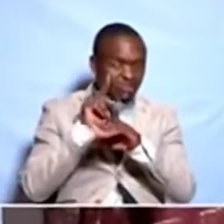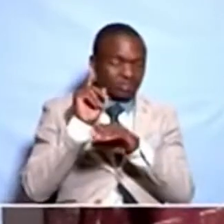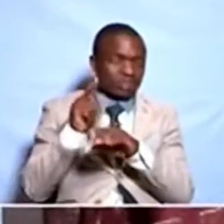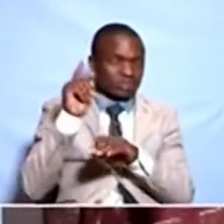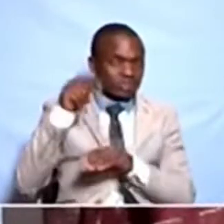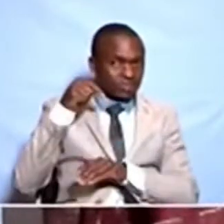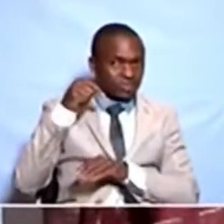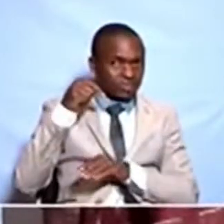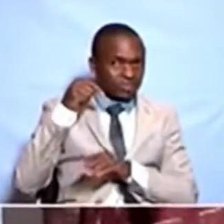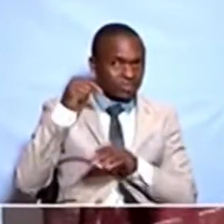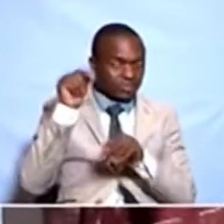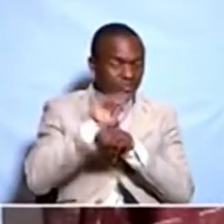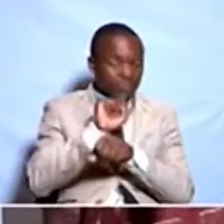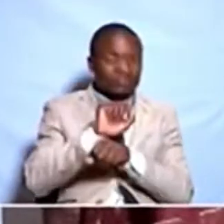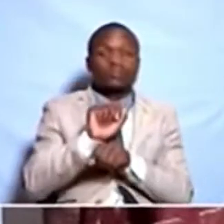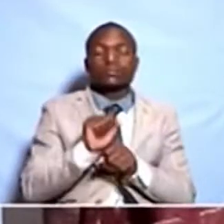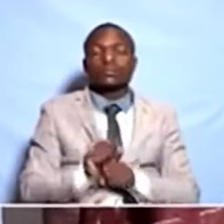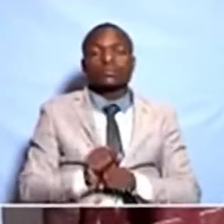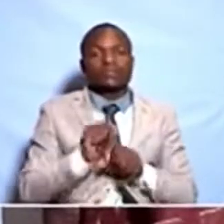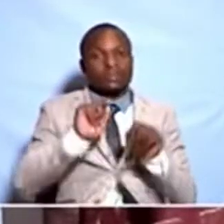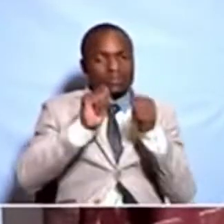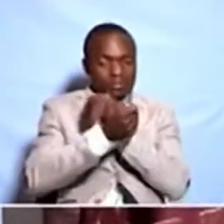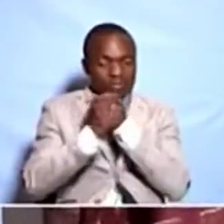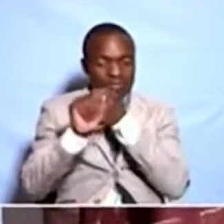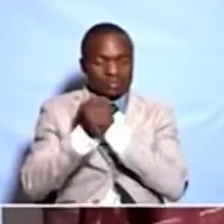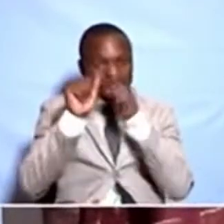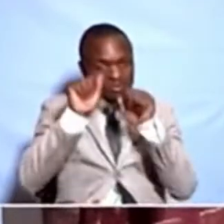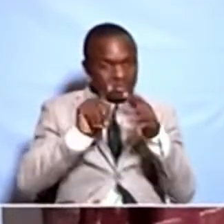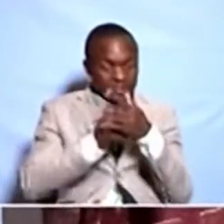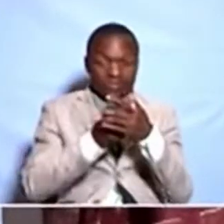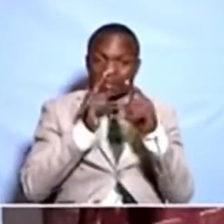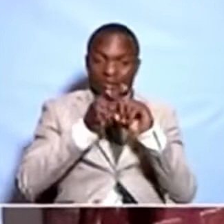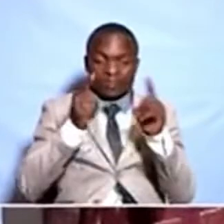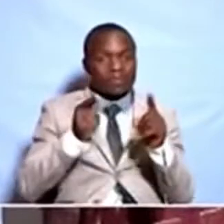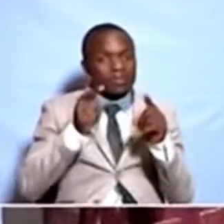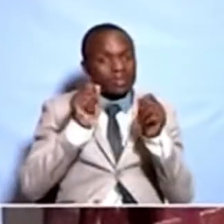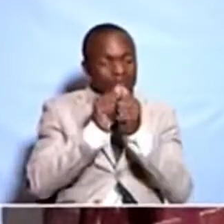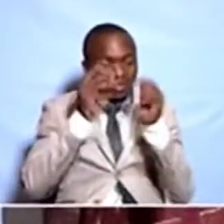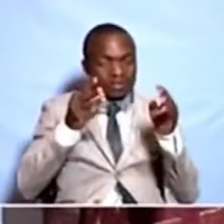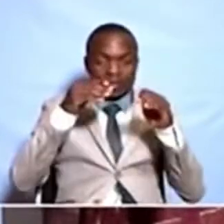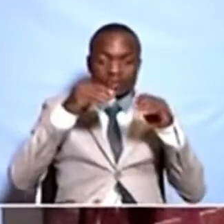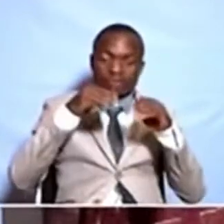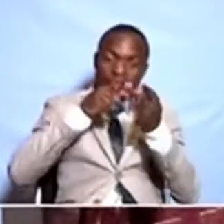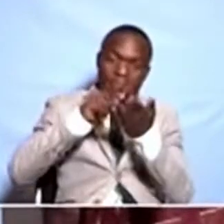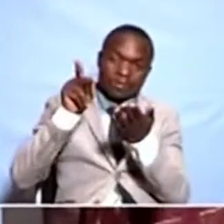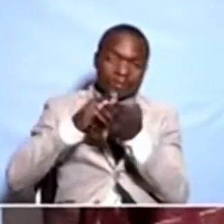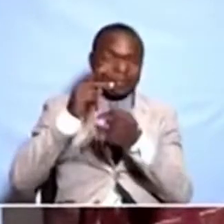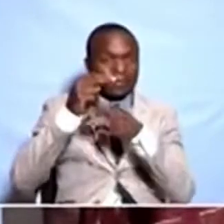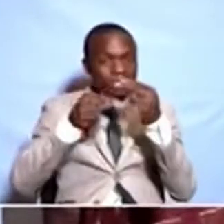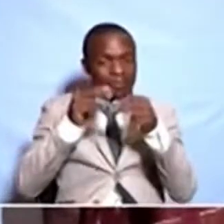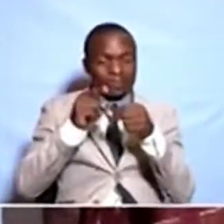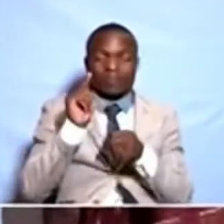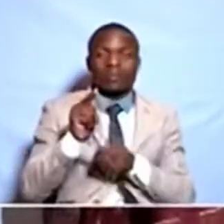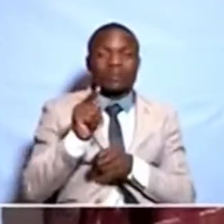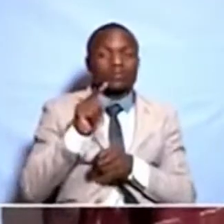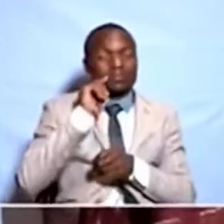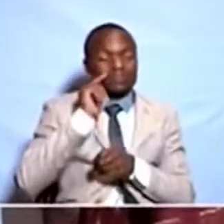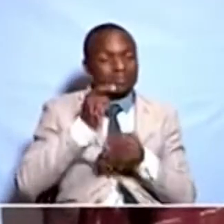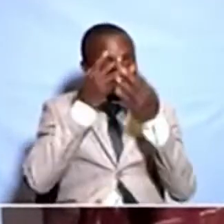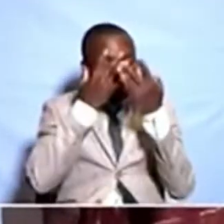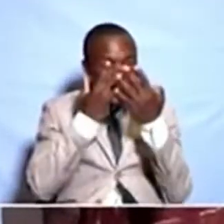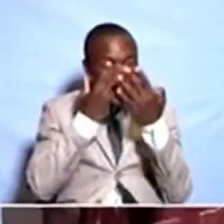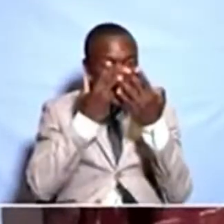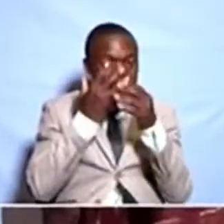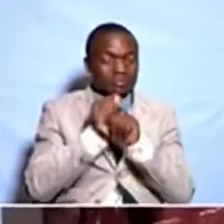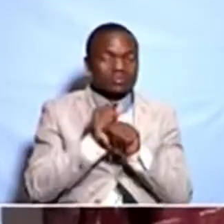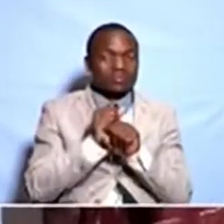duty, so that the changes can be done. But without paying duty, then it simply means that he has to wait for